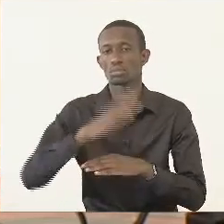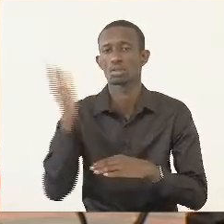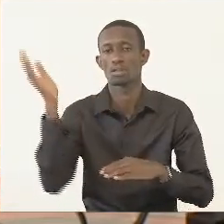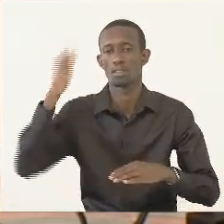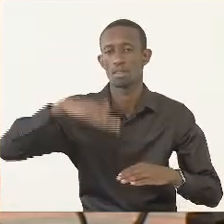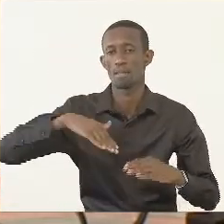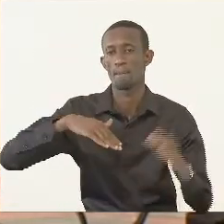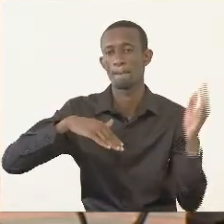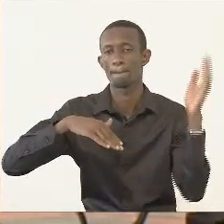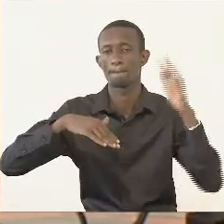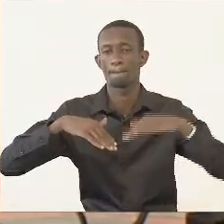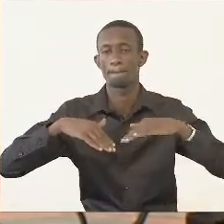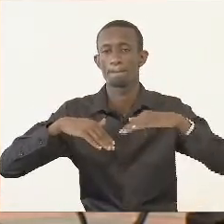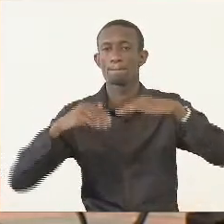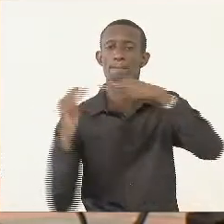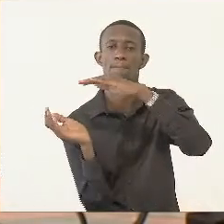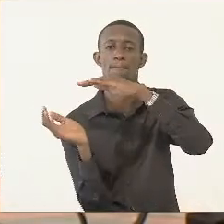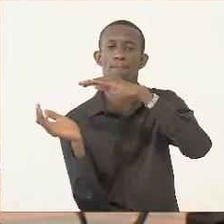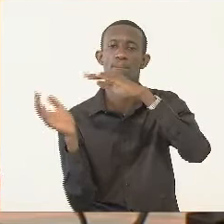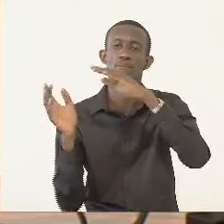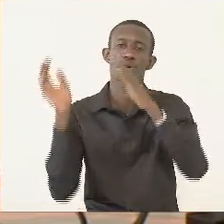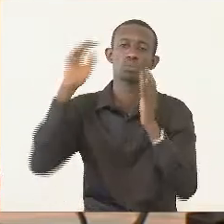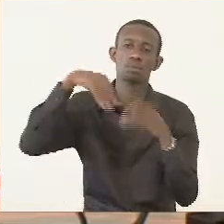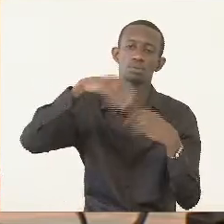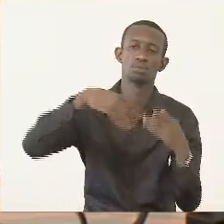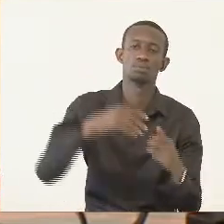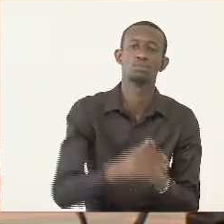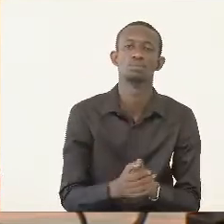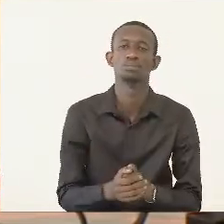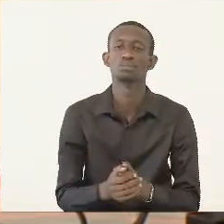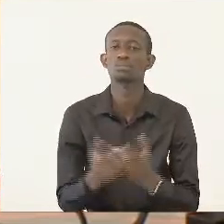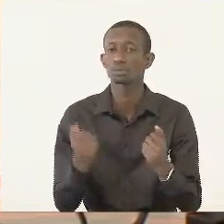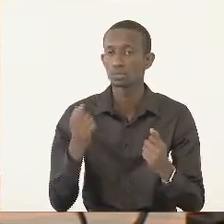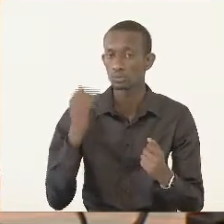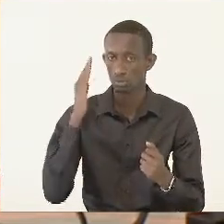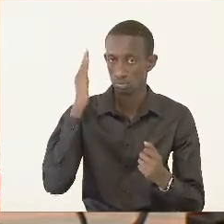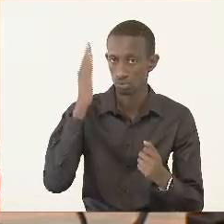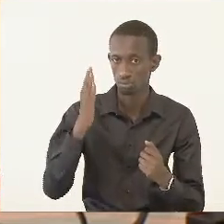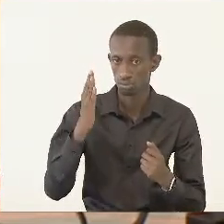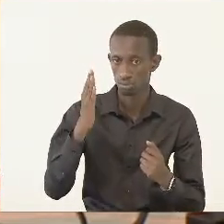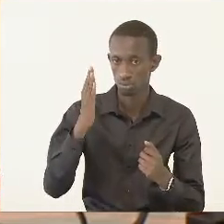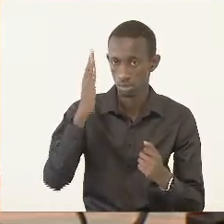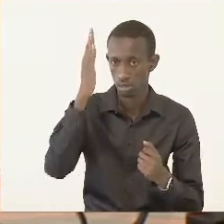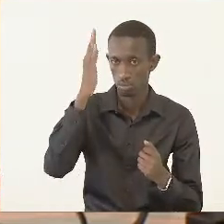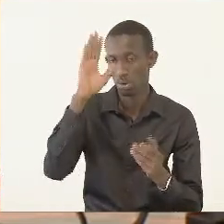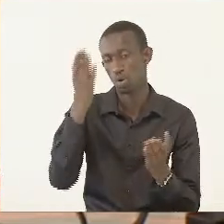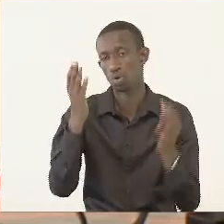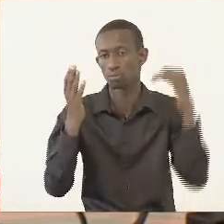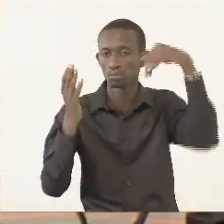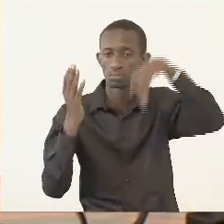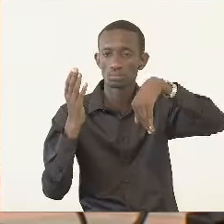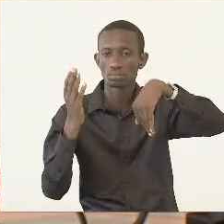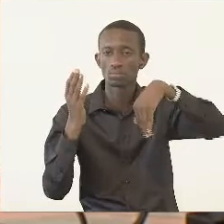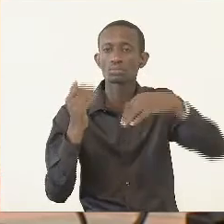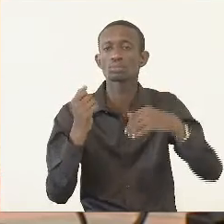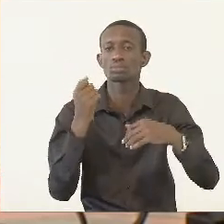then we arrange them in one direction and then they flip over. So we have going upwards and then going down. So 1, 2,